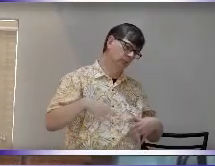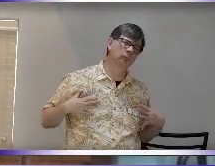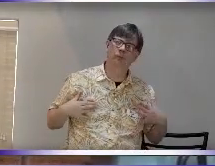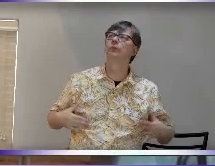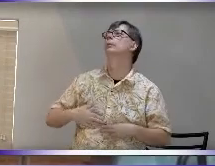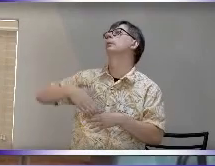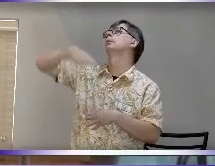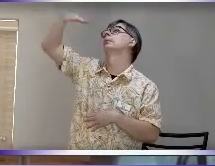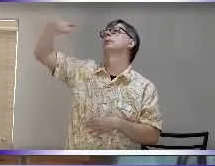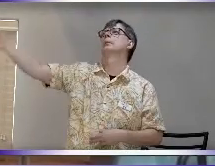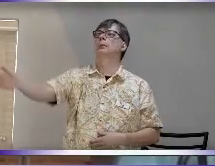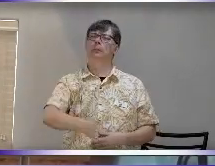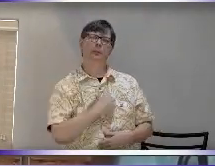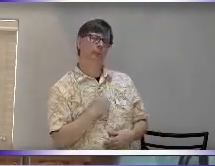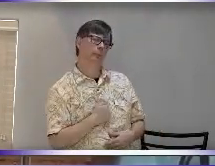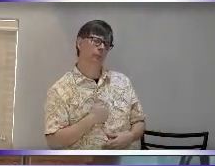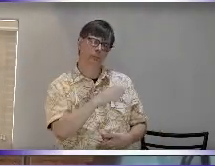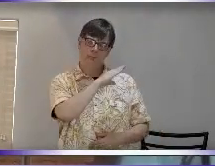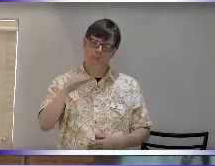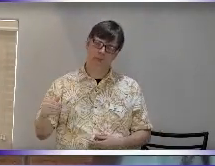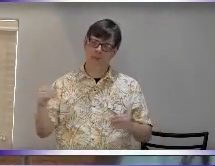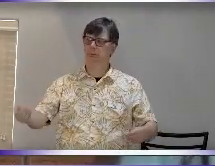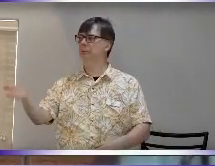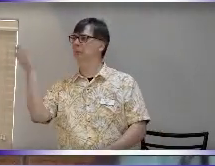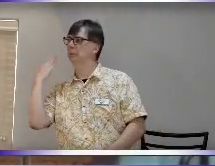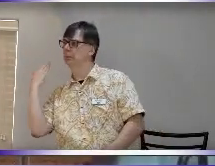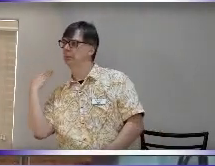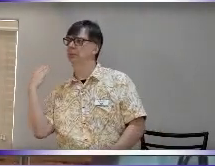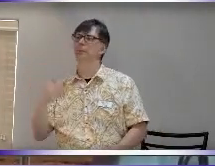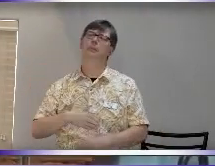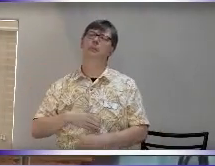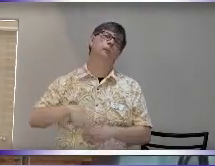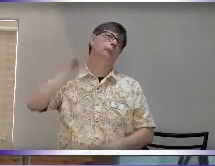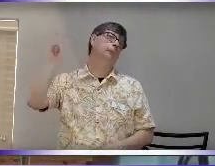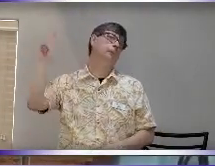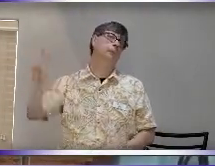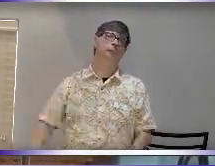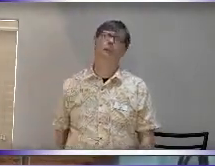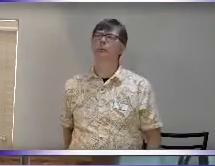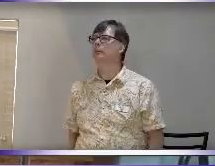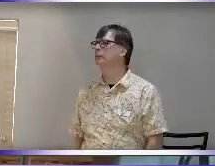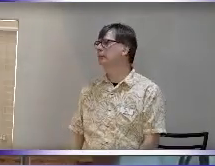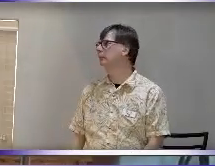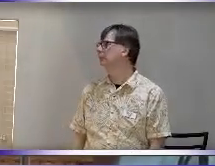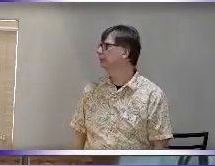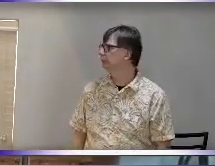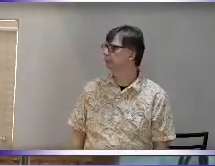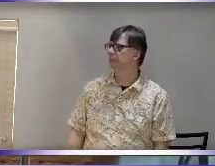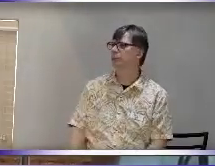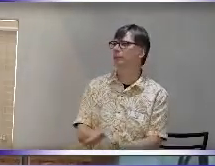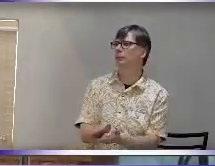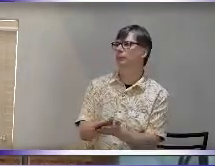about ourselves and what we have in the past perhaps labeled other. So there was this teaching